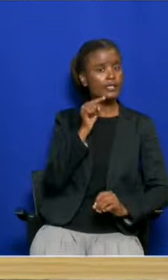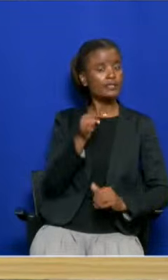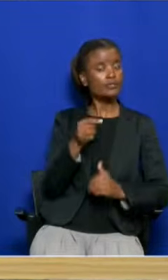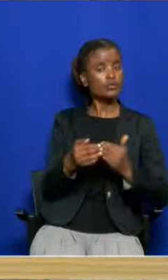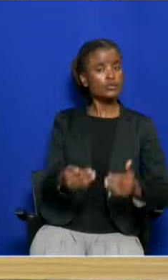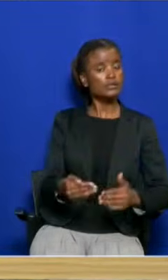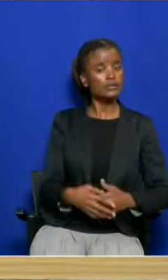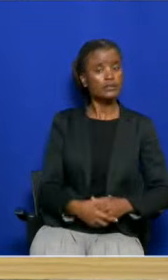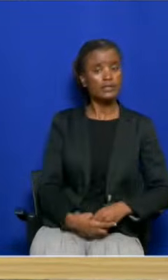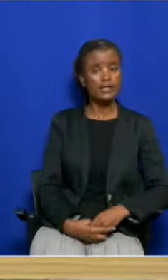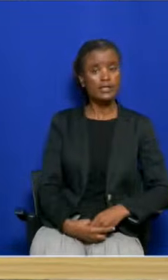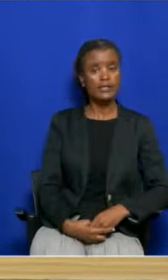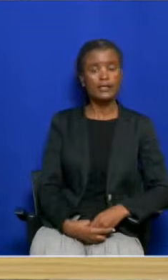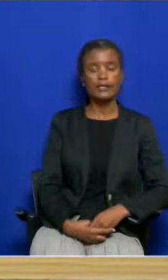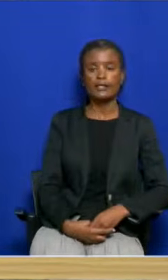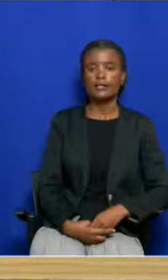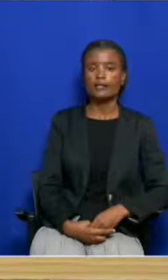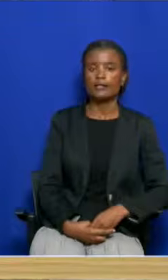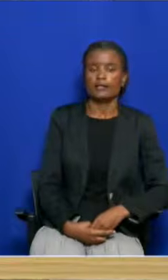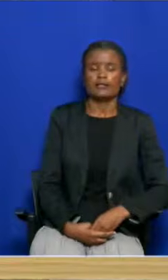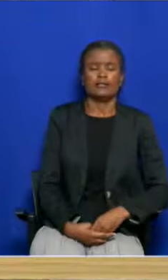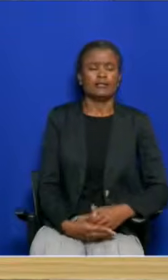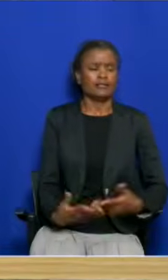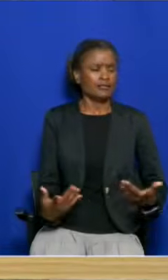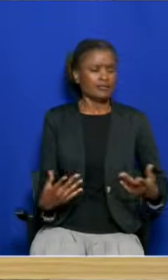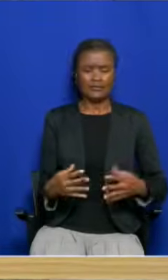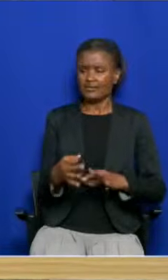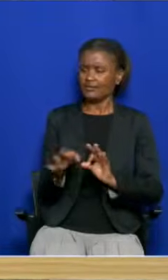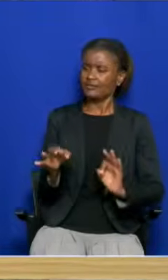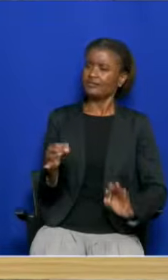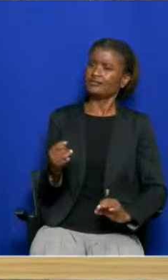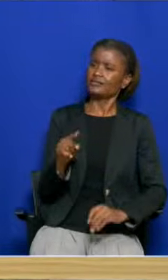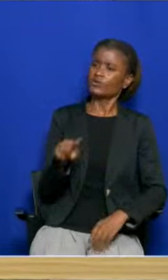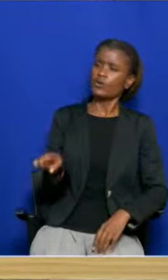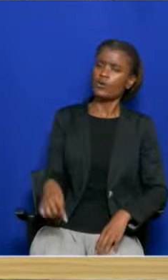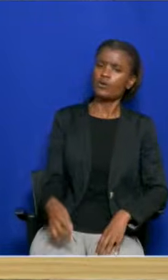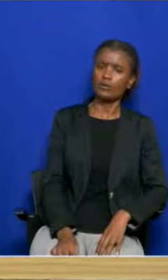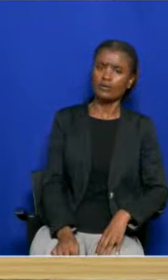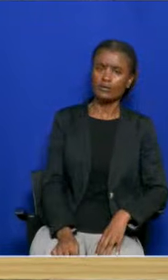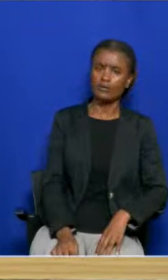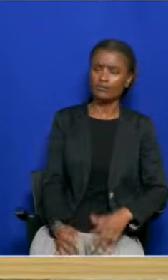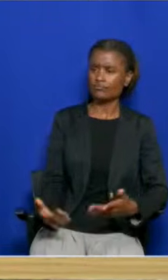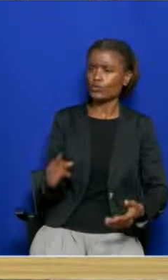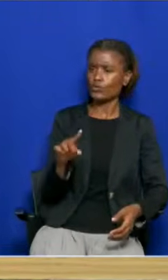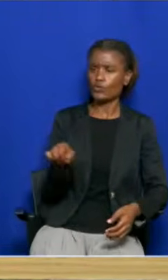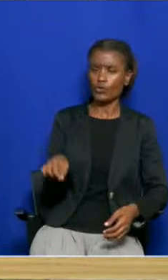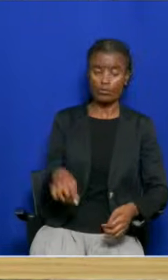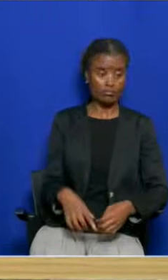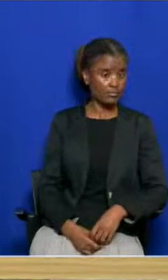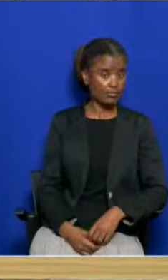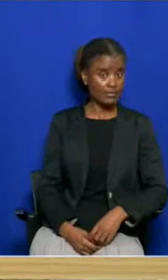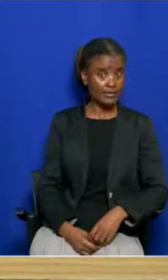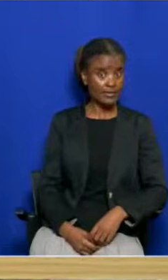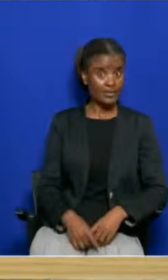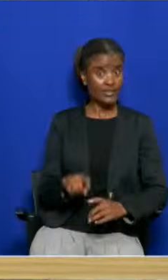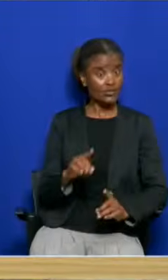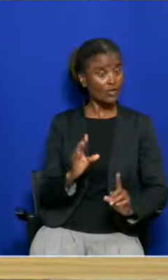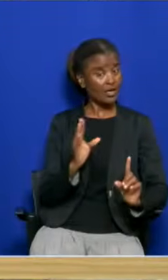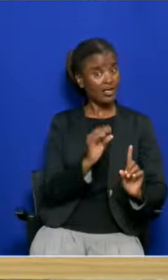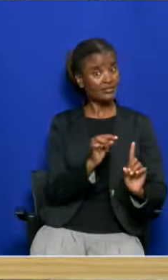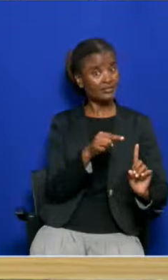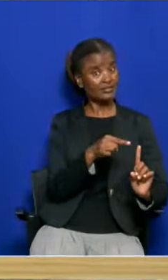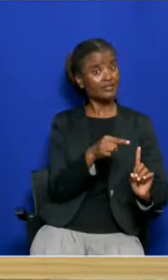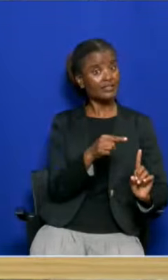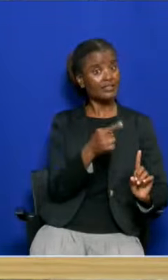That sentence is still wrong. You are still wrong. You weren't asking him for I information. was not asking. Okay, let me